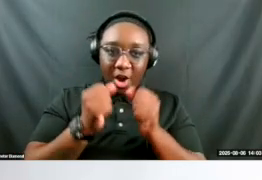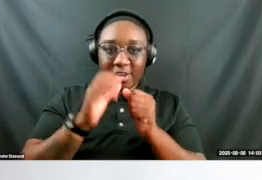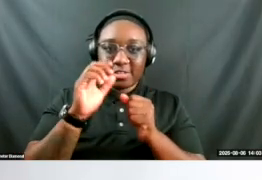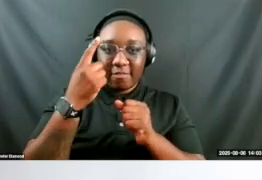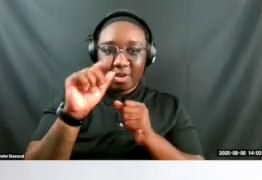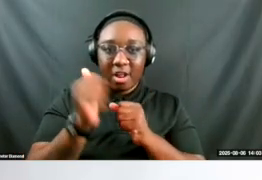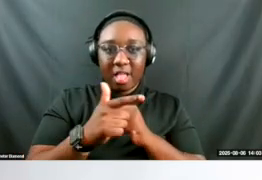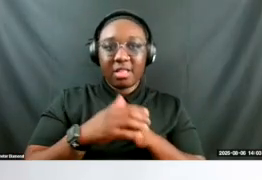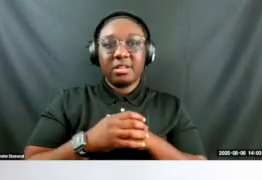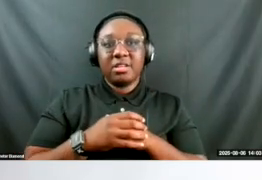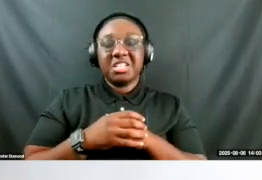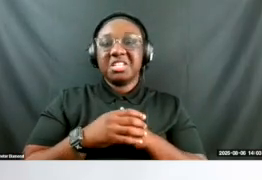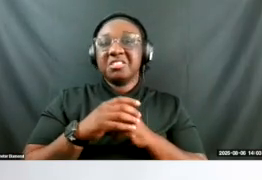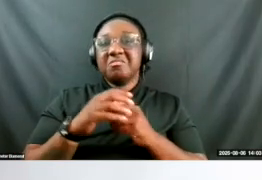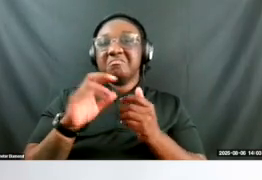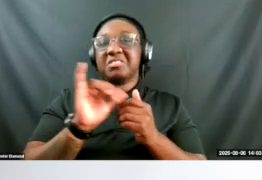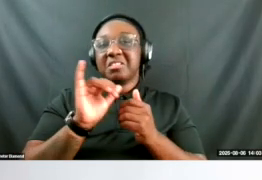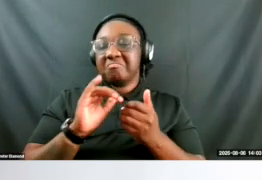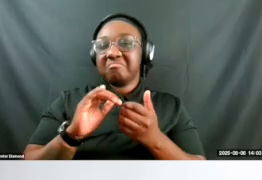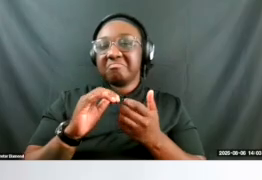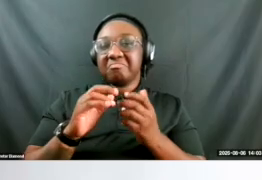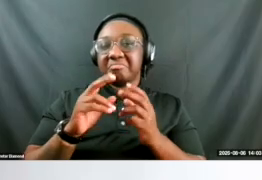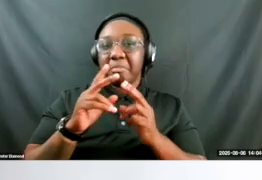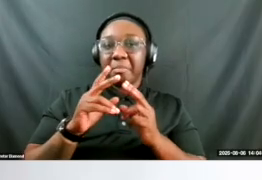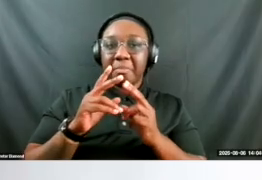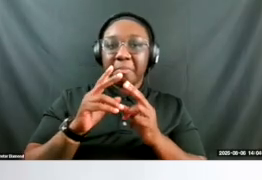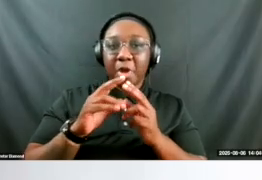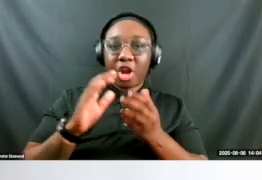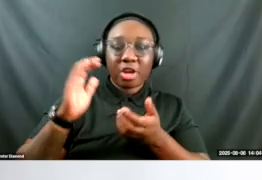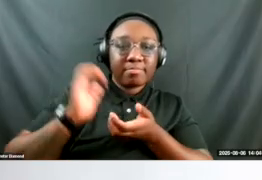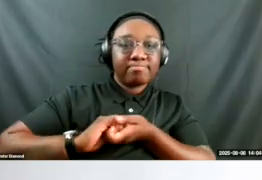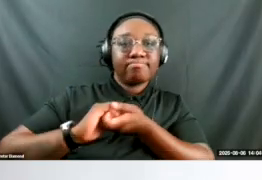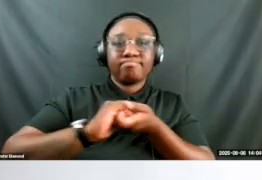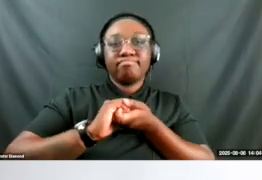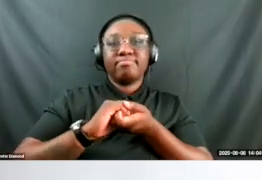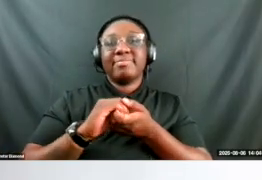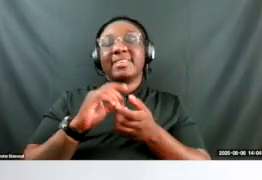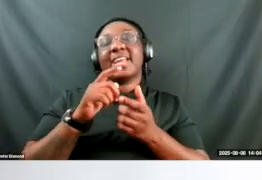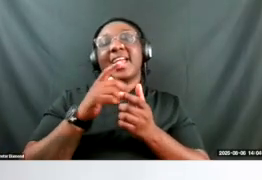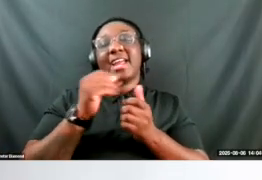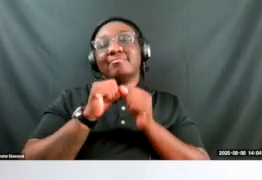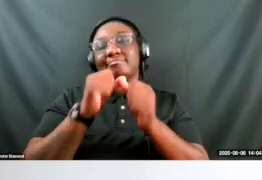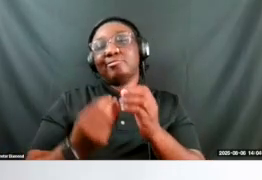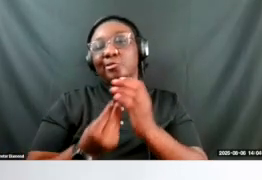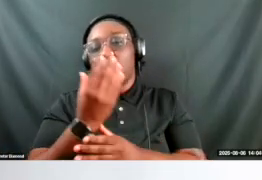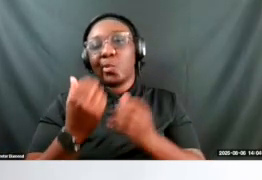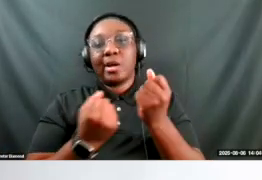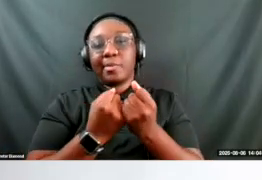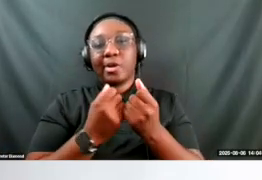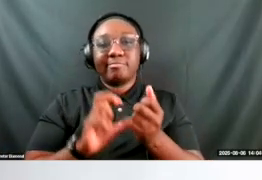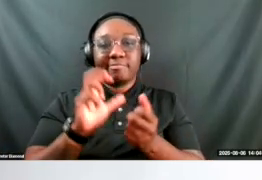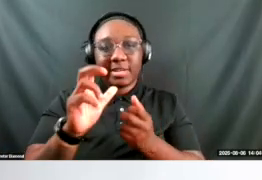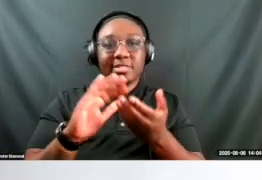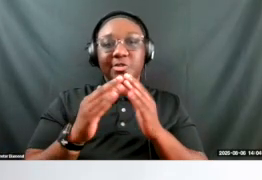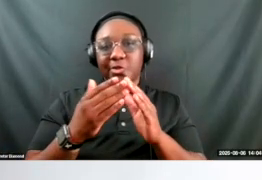For Access Clean California, focus areas include sustaining the existing outreach partner network and growing it over